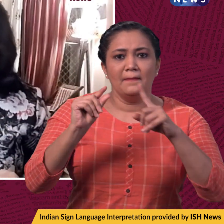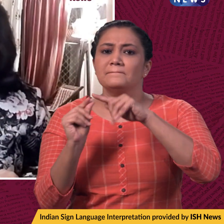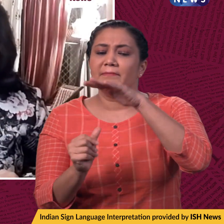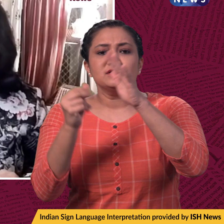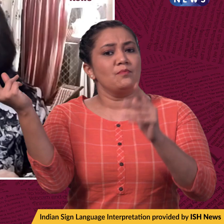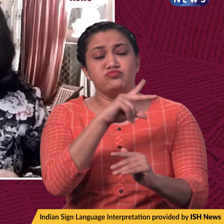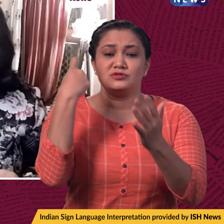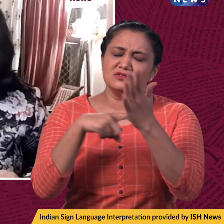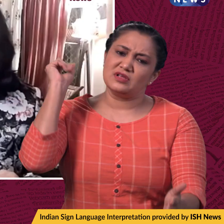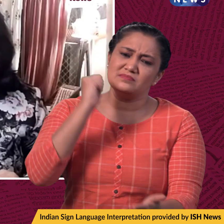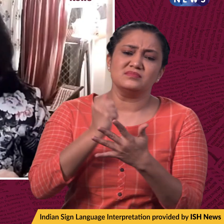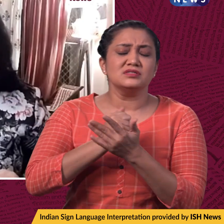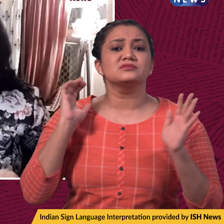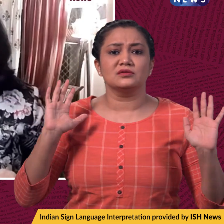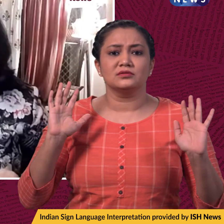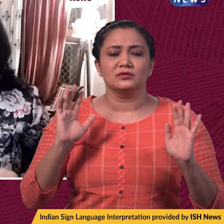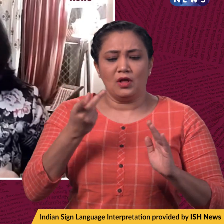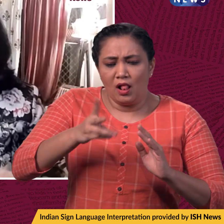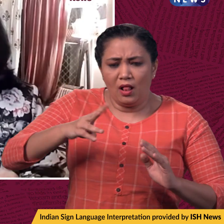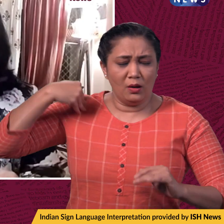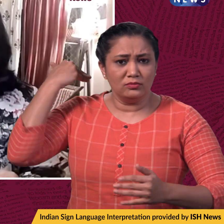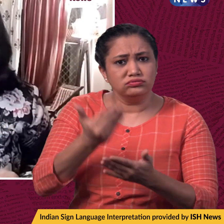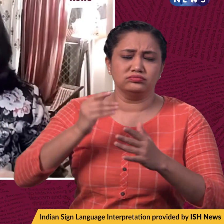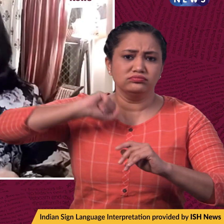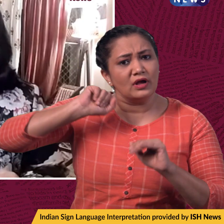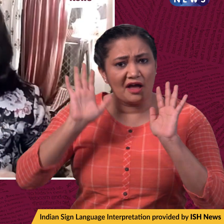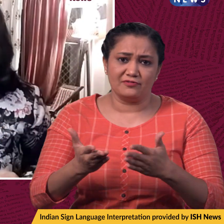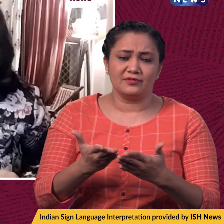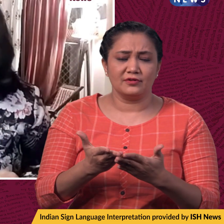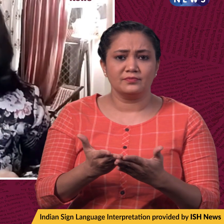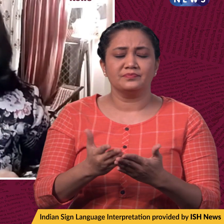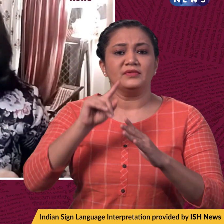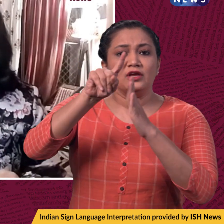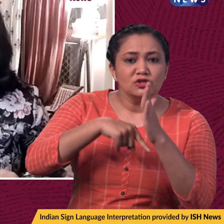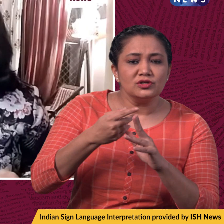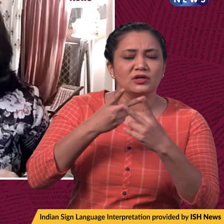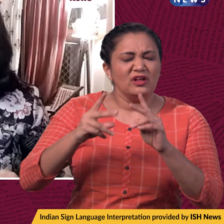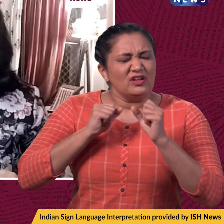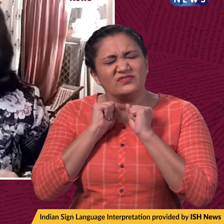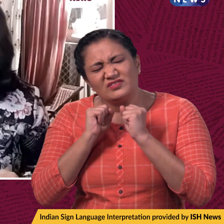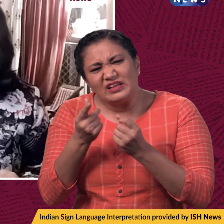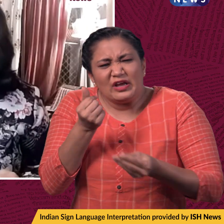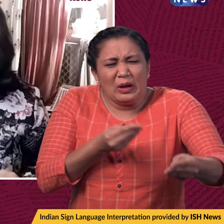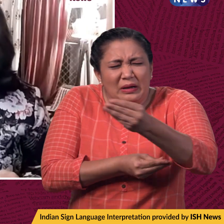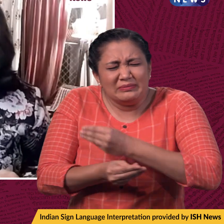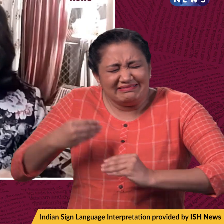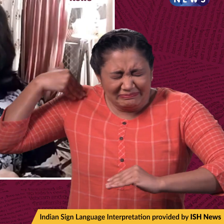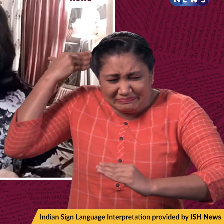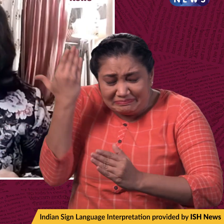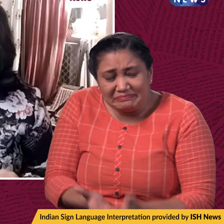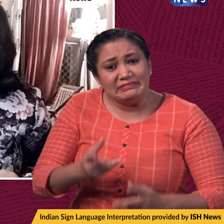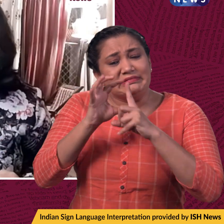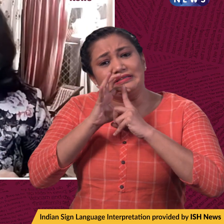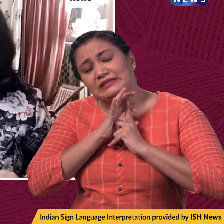Minister and the President's resignation as well in the last couple of days. Considering Sri Lanka is facing its worst ever